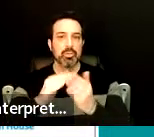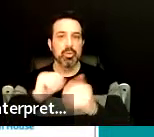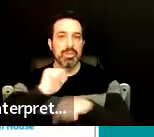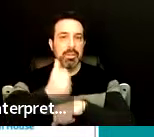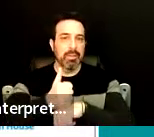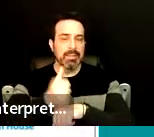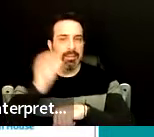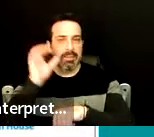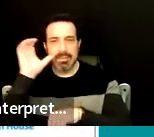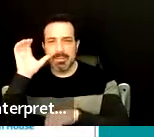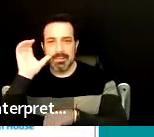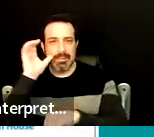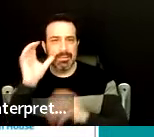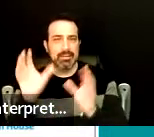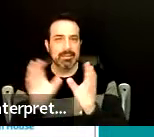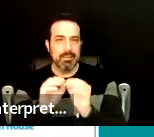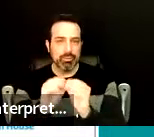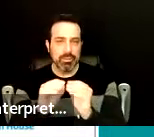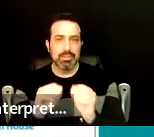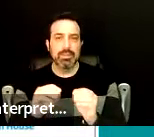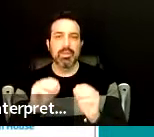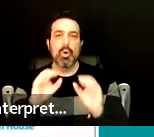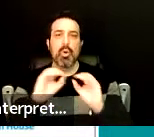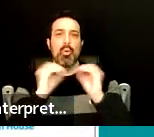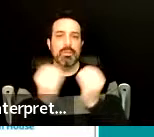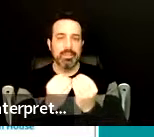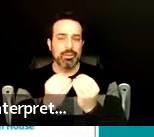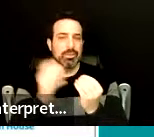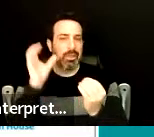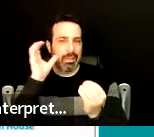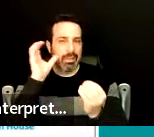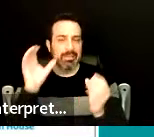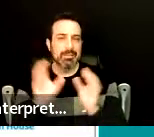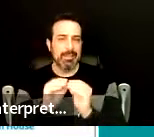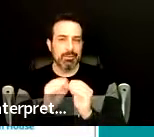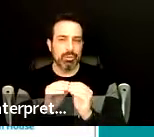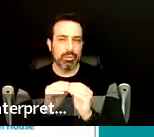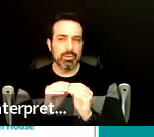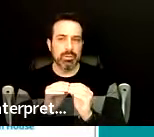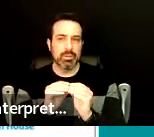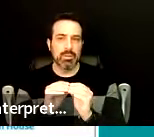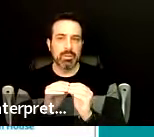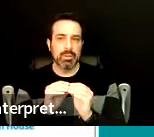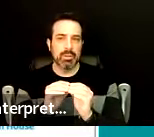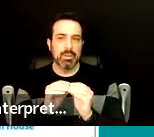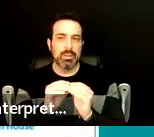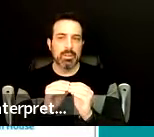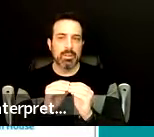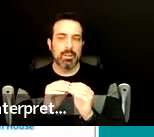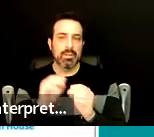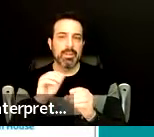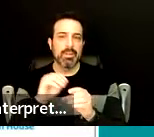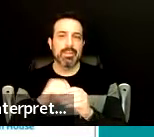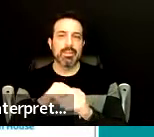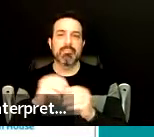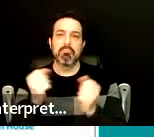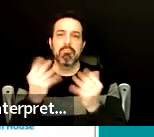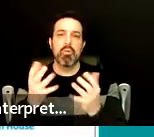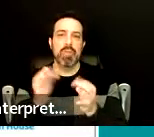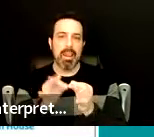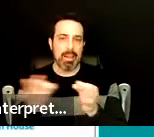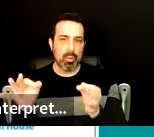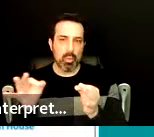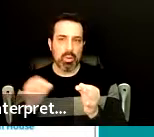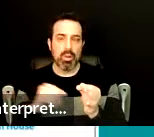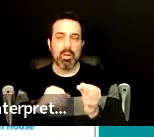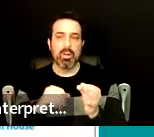session, community-based organization listening session, which was a multilingual